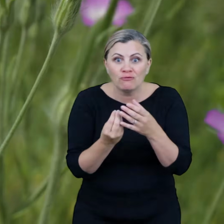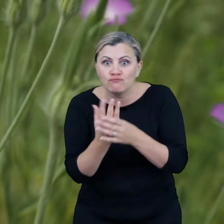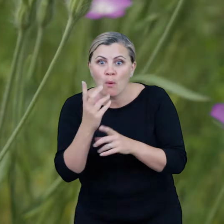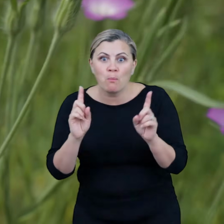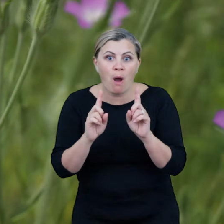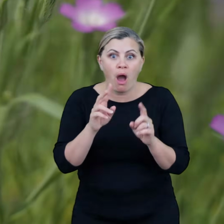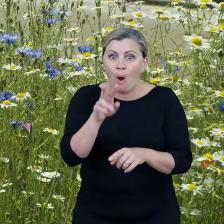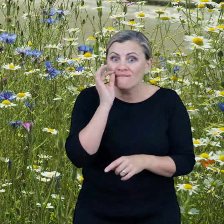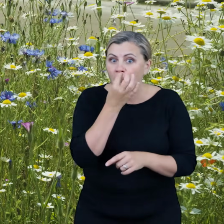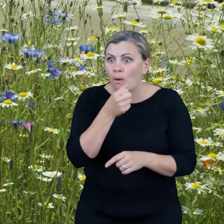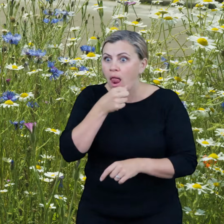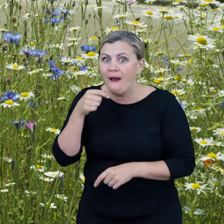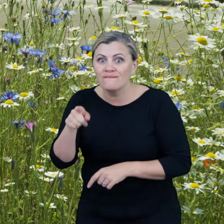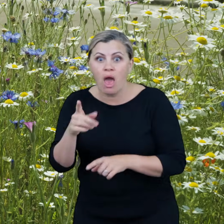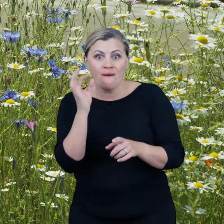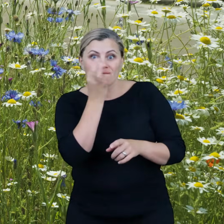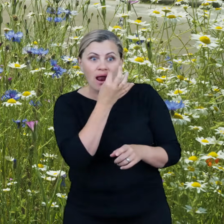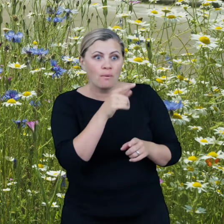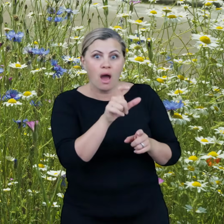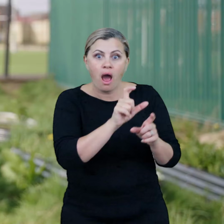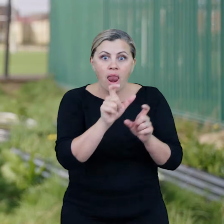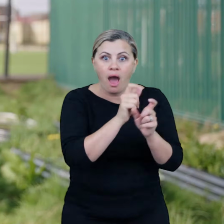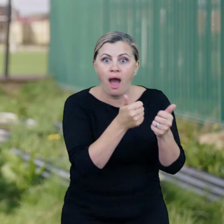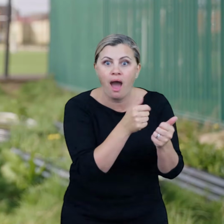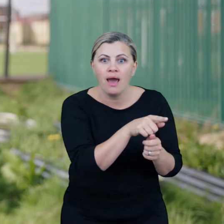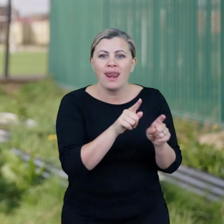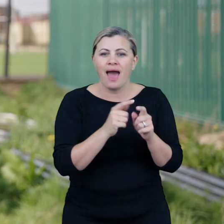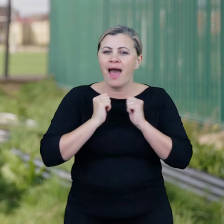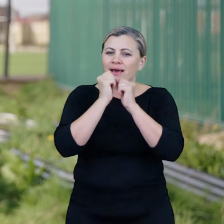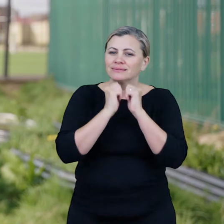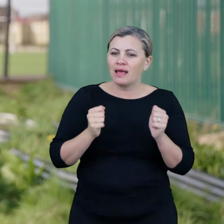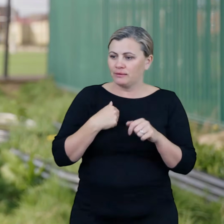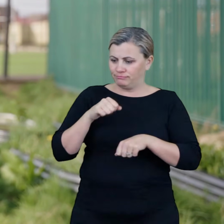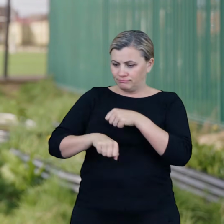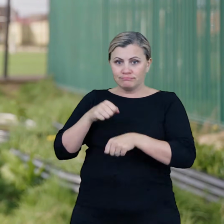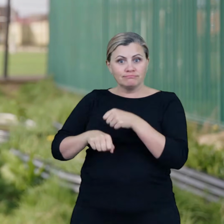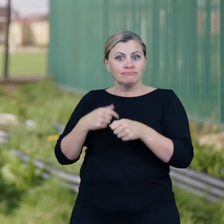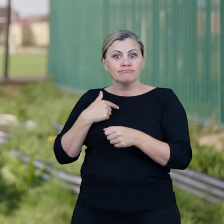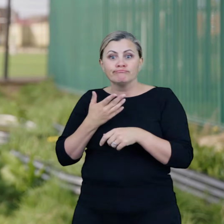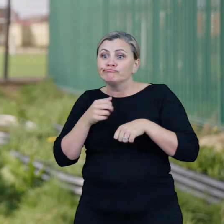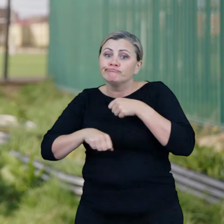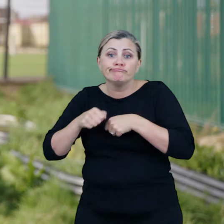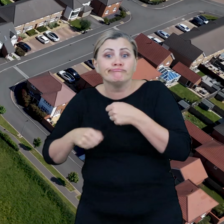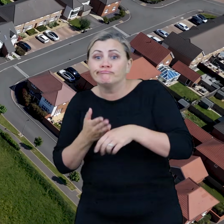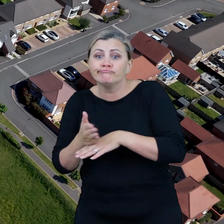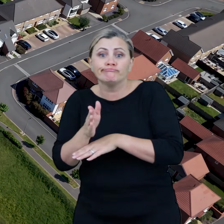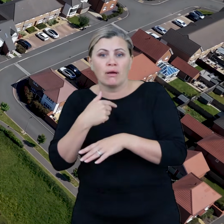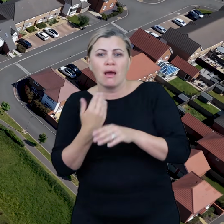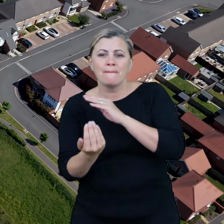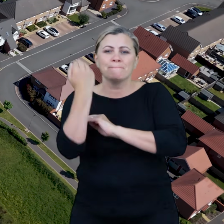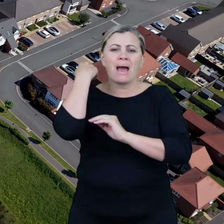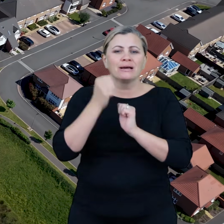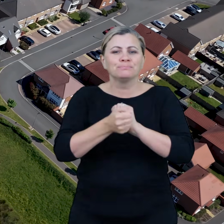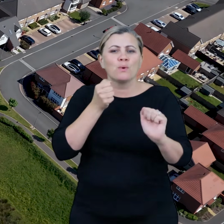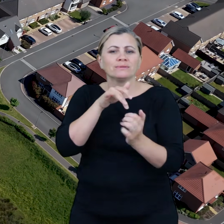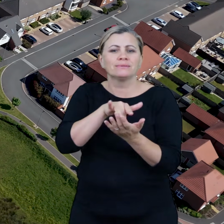done. Oh, this flower is growing, this colour is looking nice. So for a bit of exercise, I used to ride my pedal bike, I still do, around the area. And I happened to see